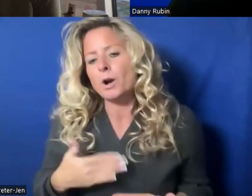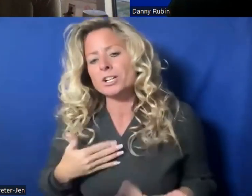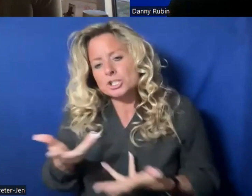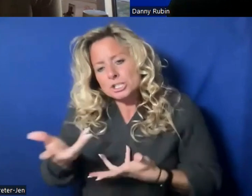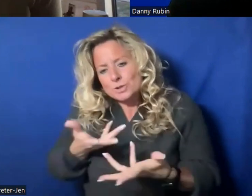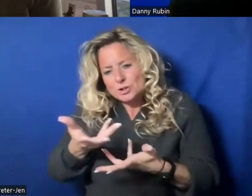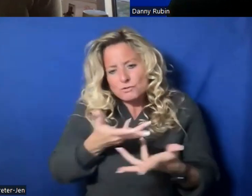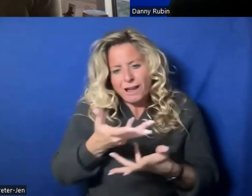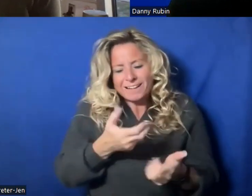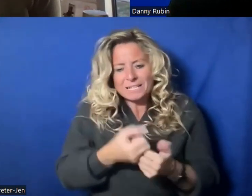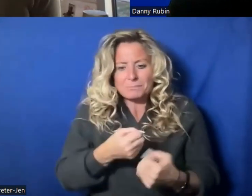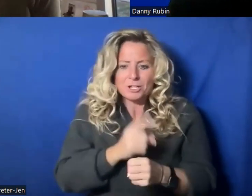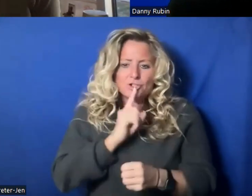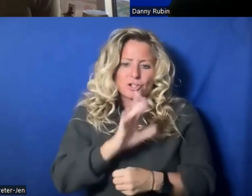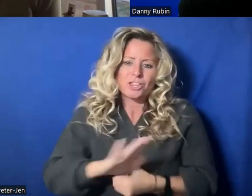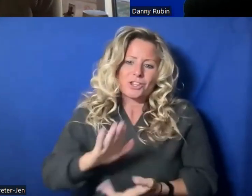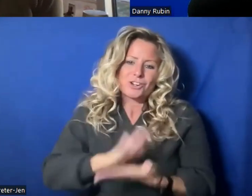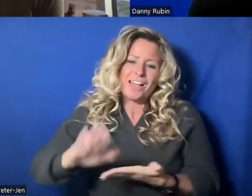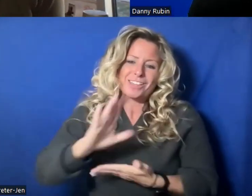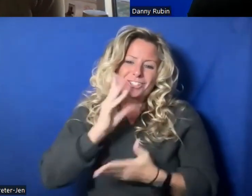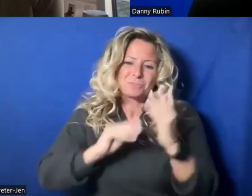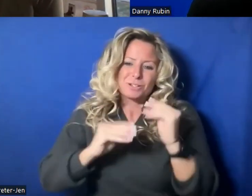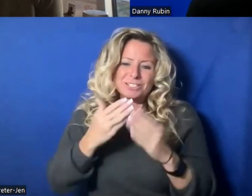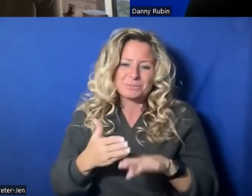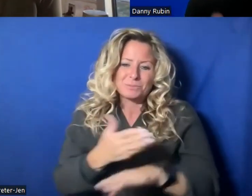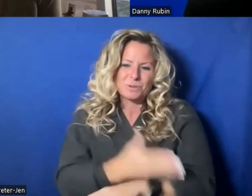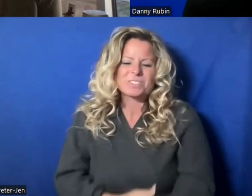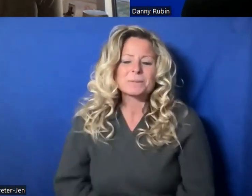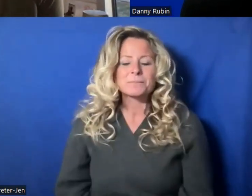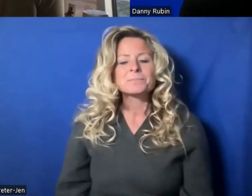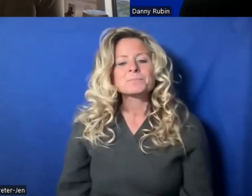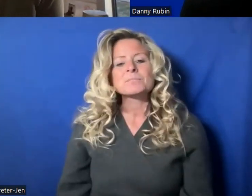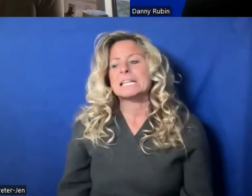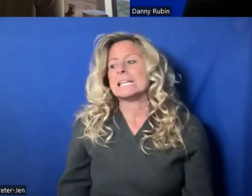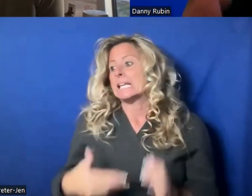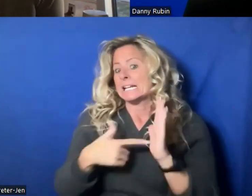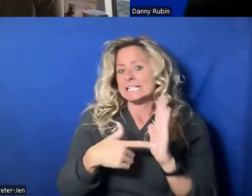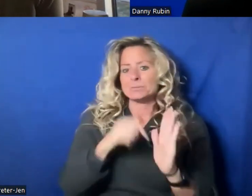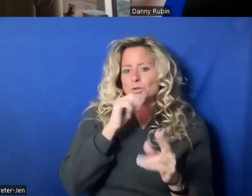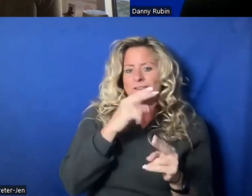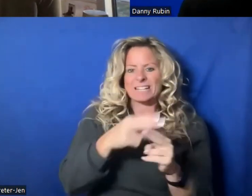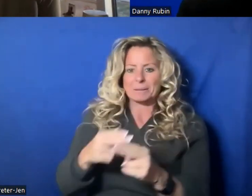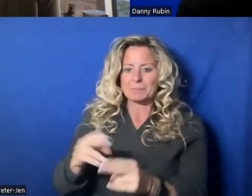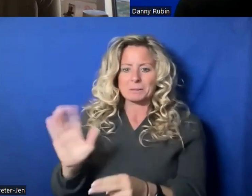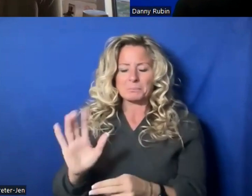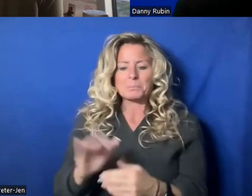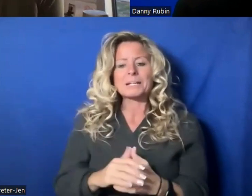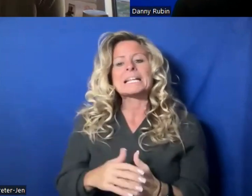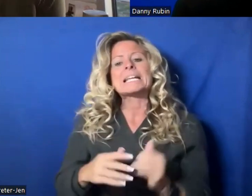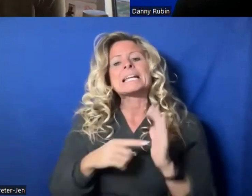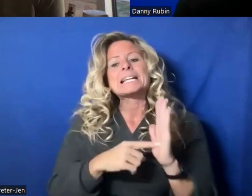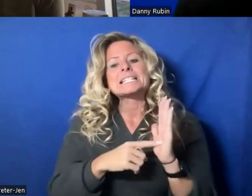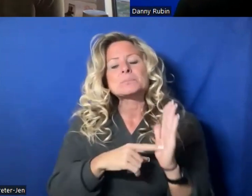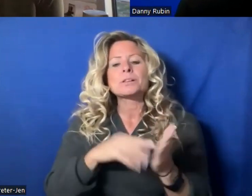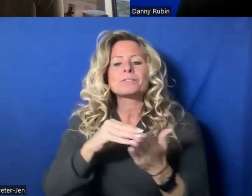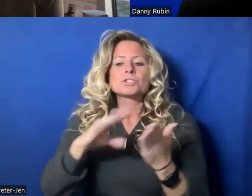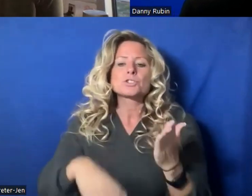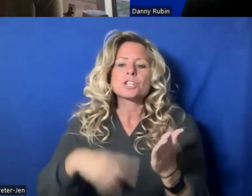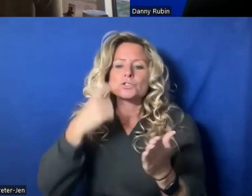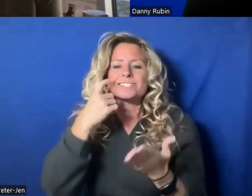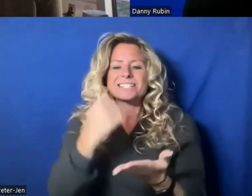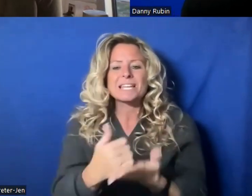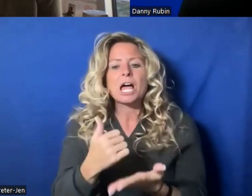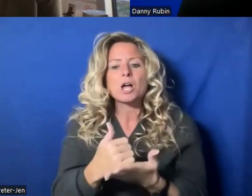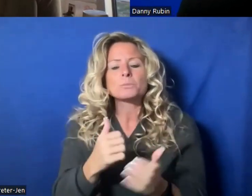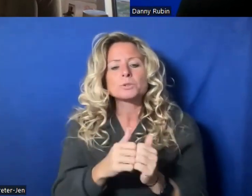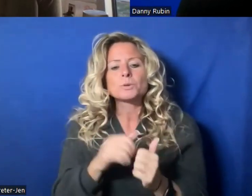interact with them and hopefully make their college experience better. Give me an example. You don't have to name names, but give Yeah. me an example of a student that you recently helped in